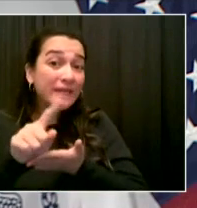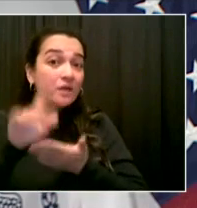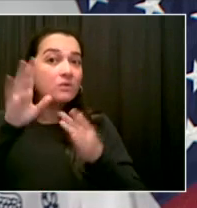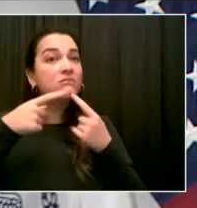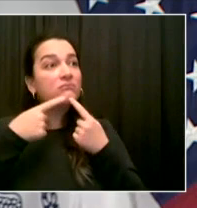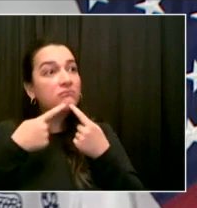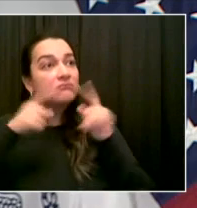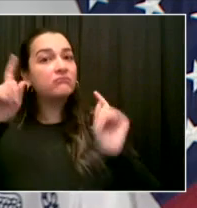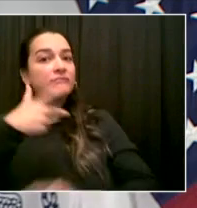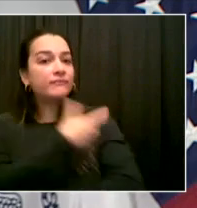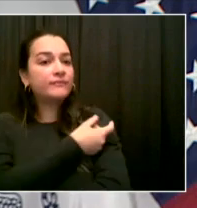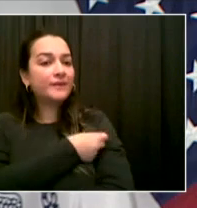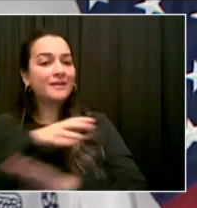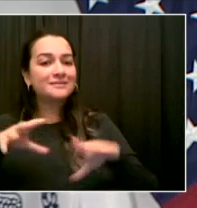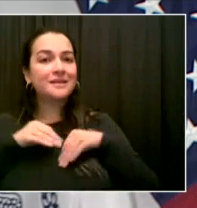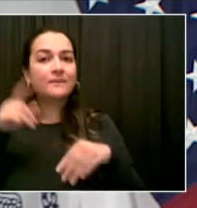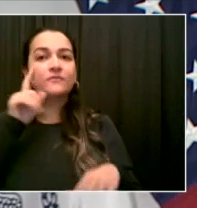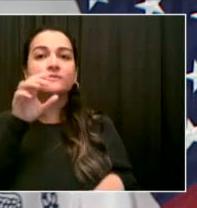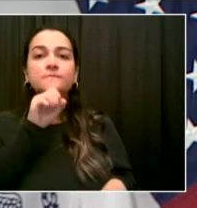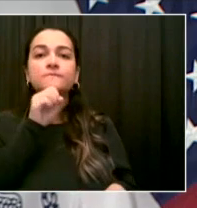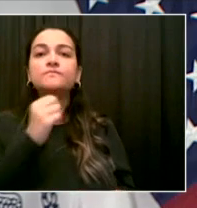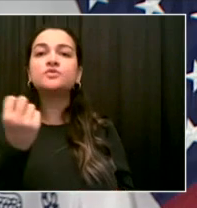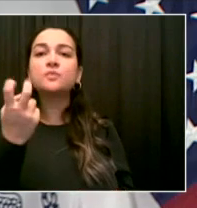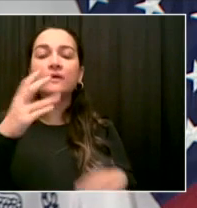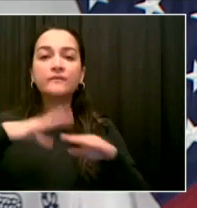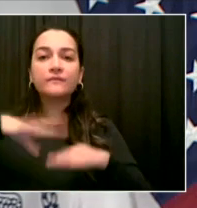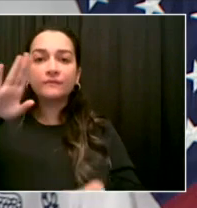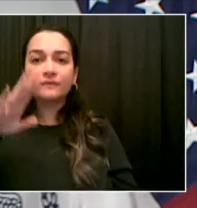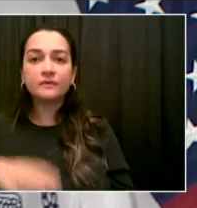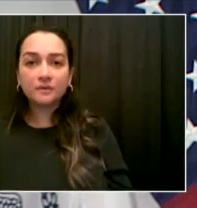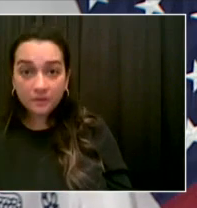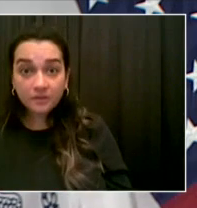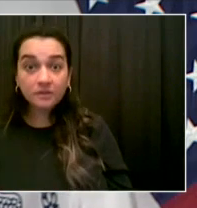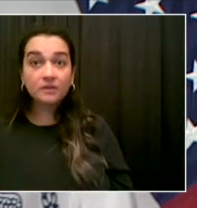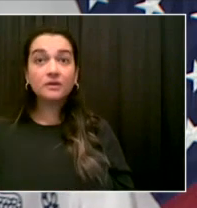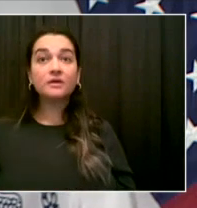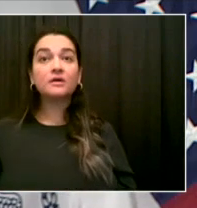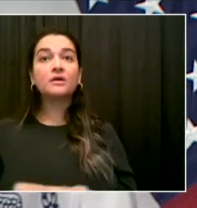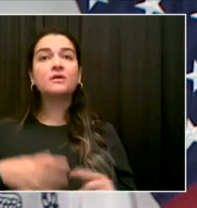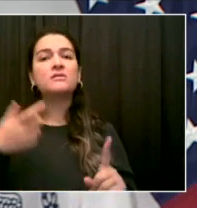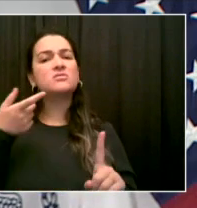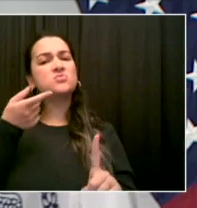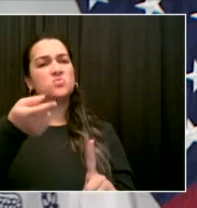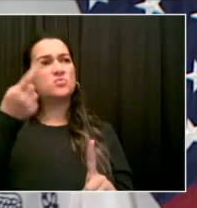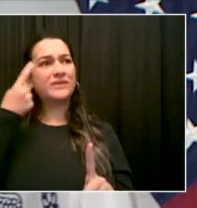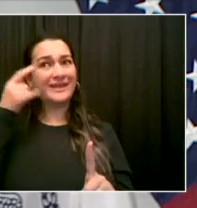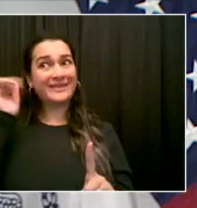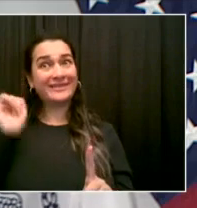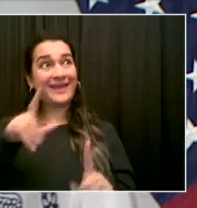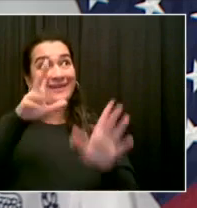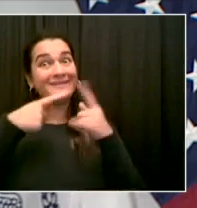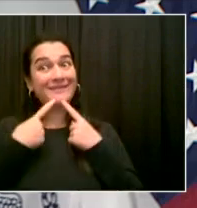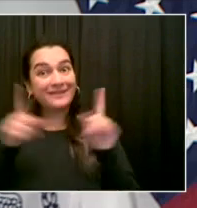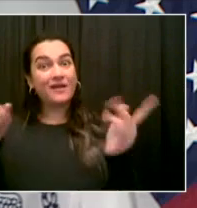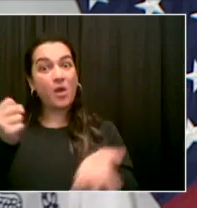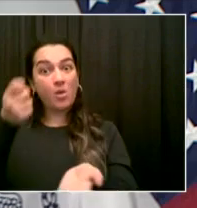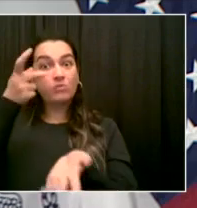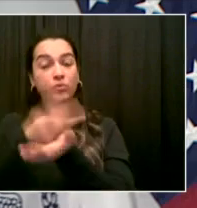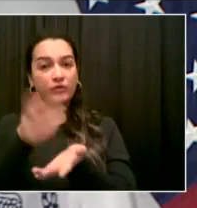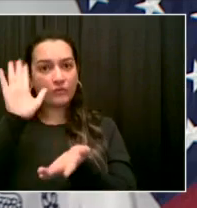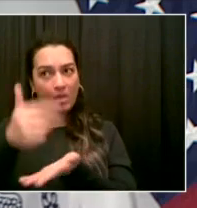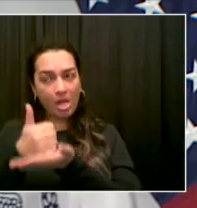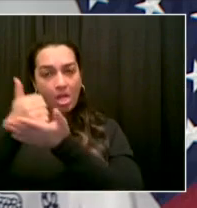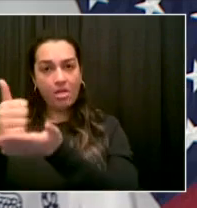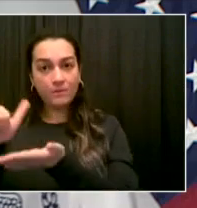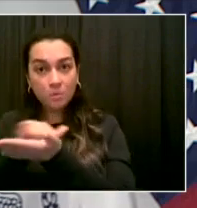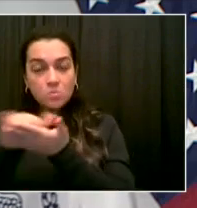and specifically on the education system for New York? My message is it's all good.